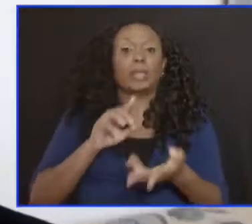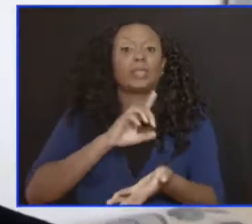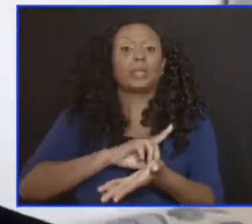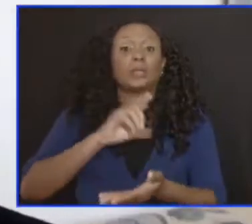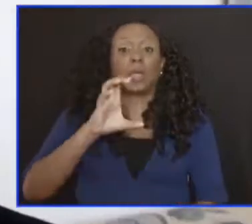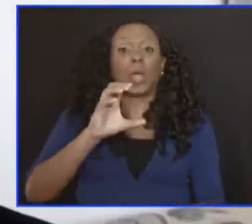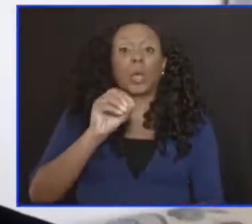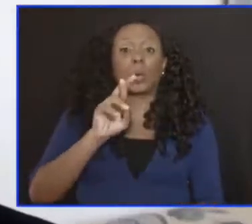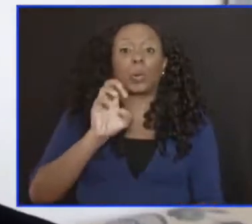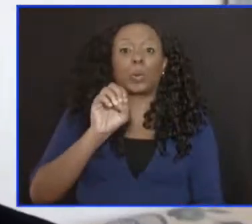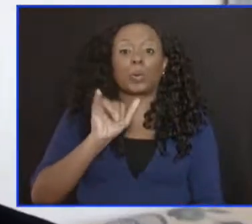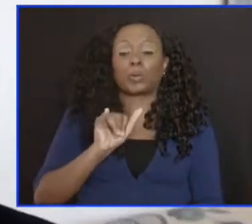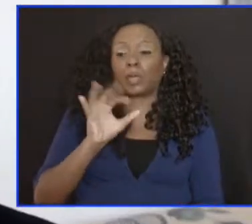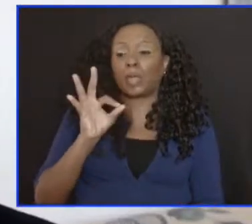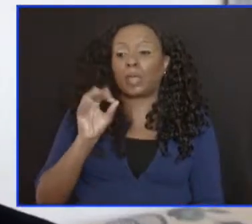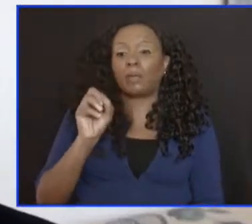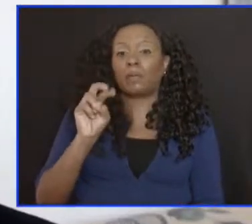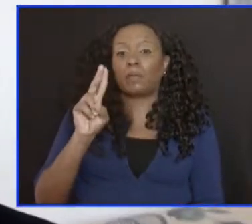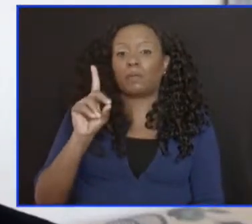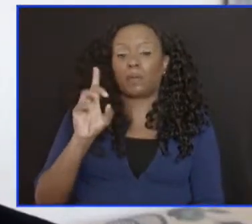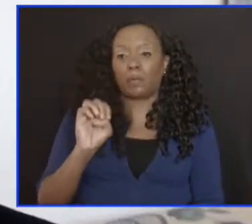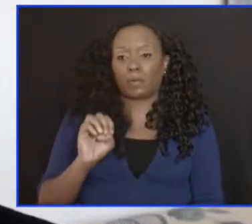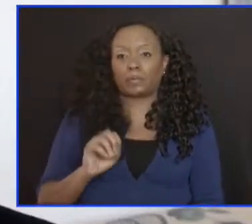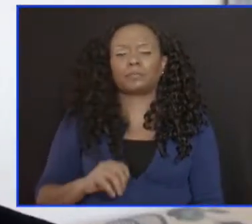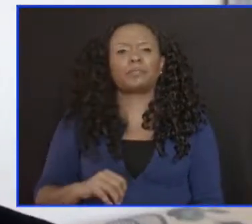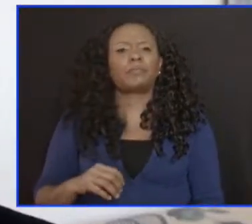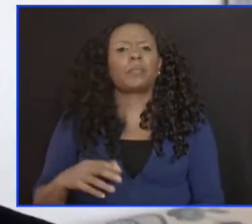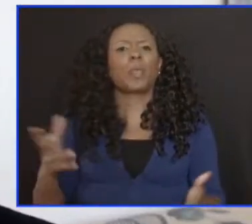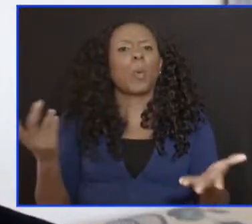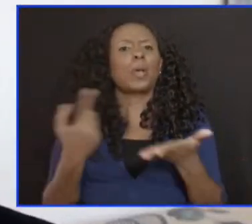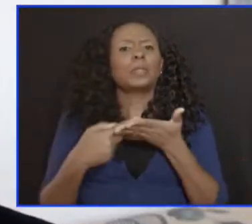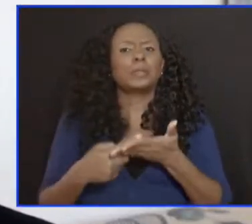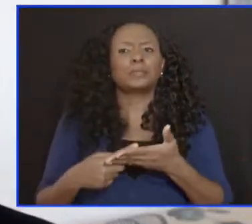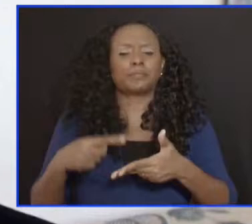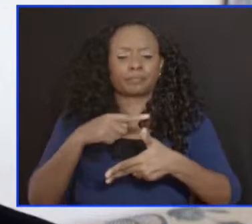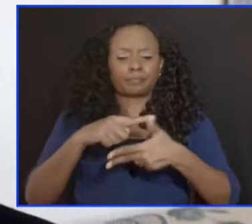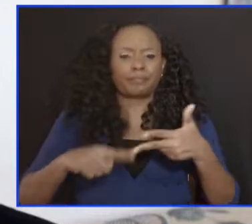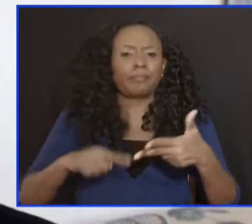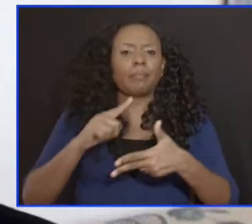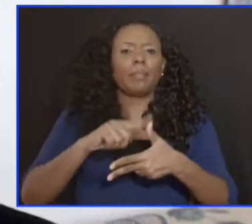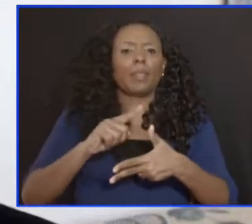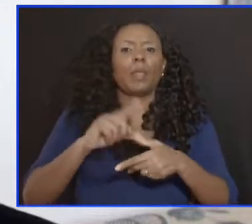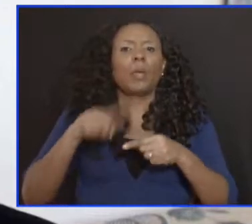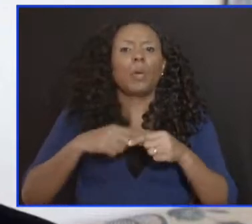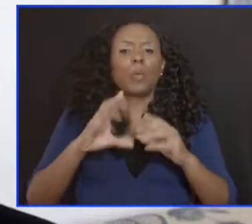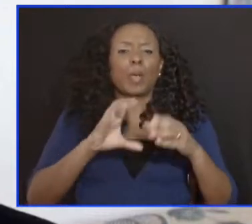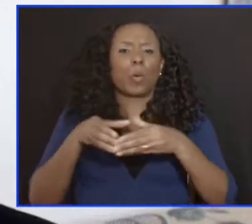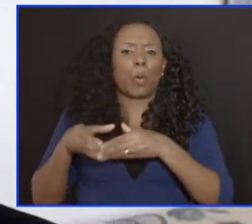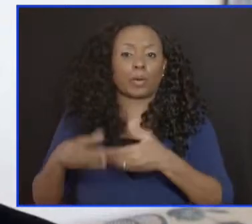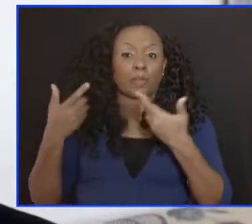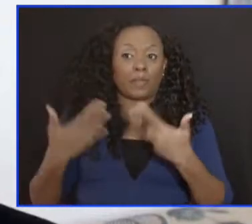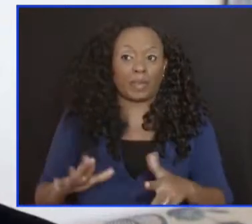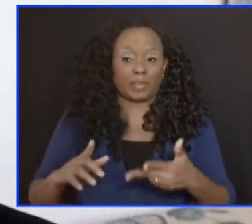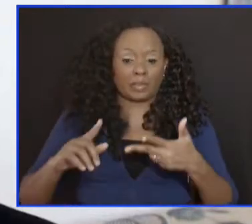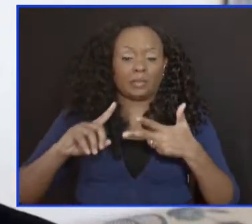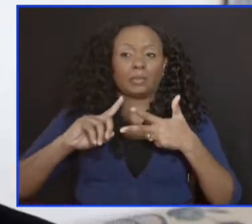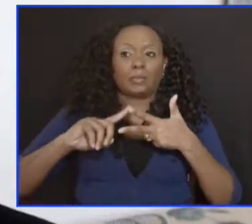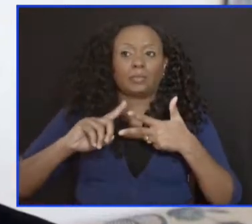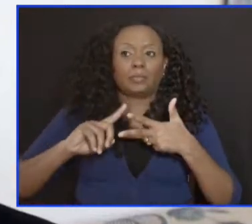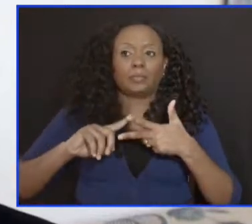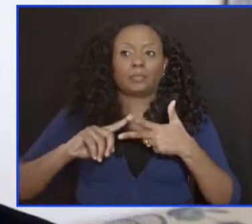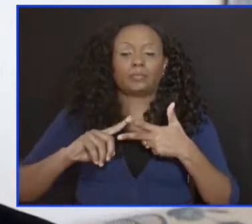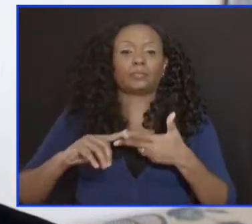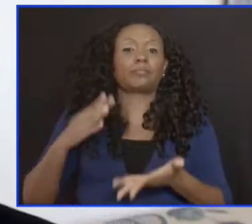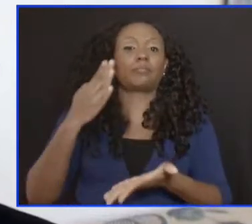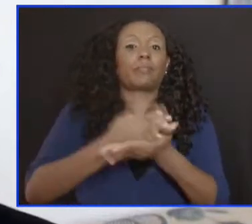at three areas: the end to routine quarantine in Barbados, preventing COVID-19